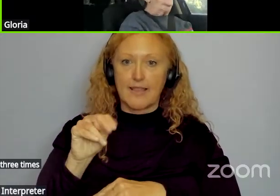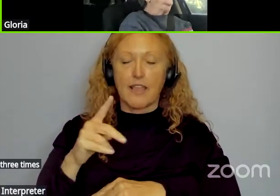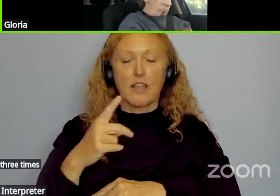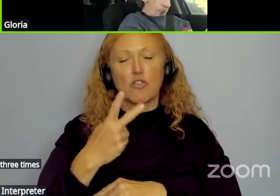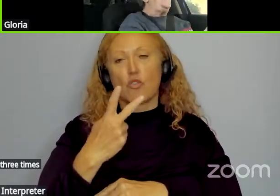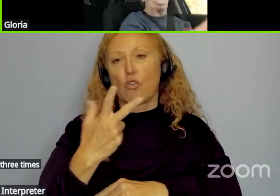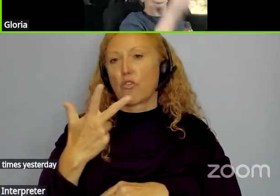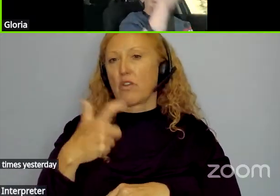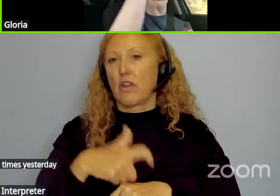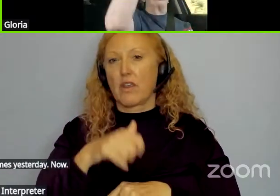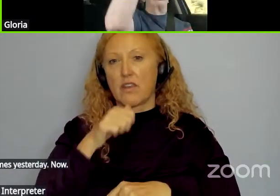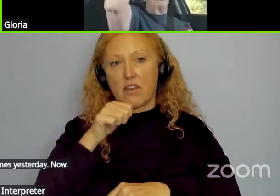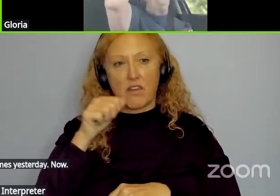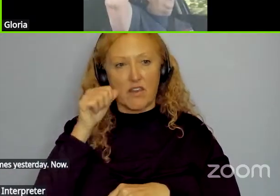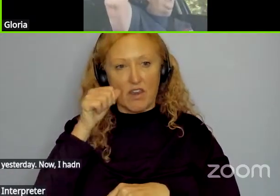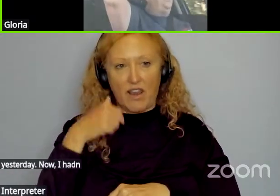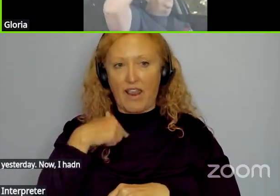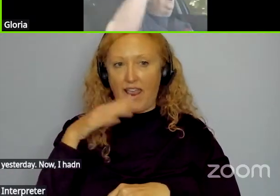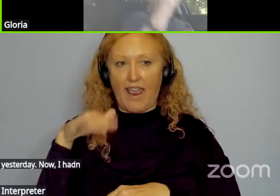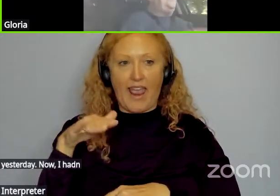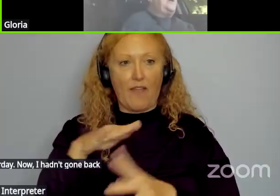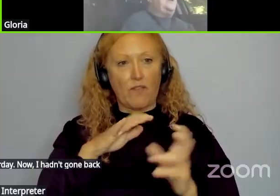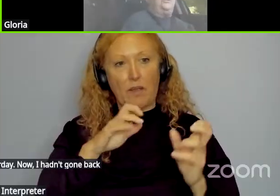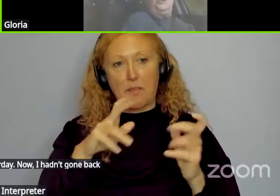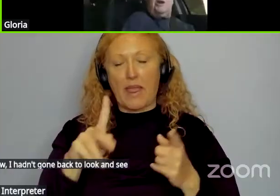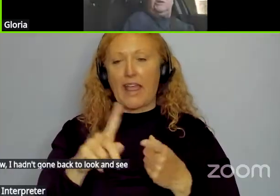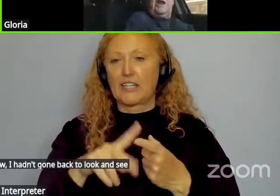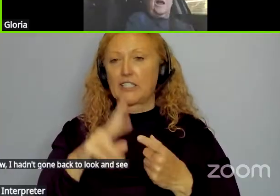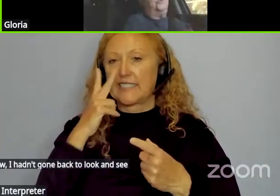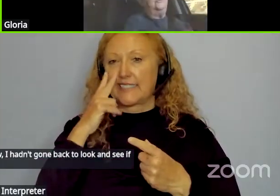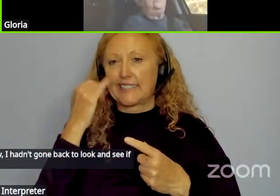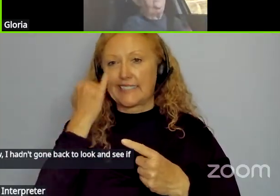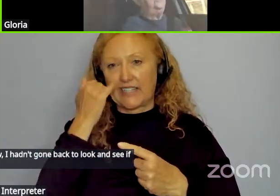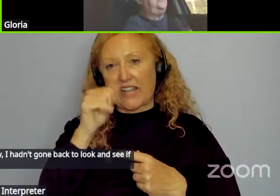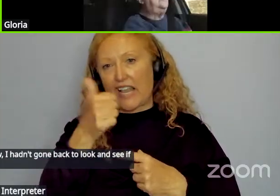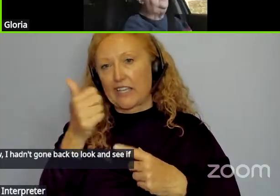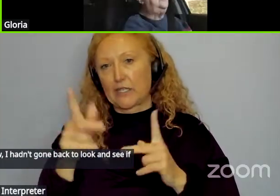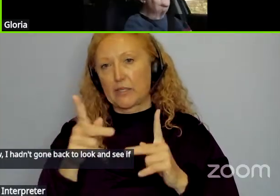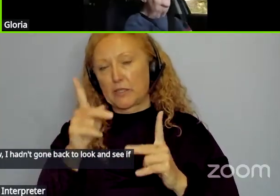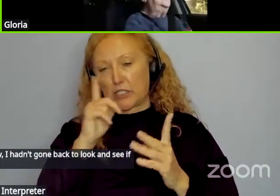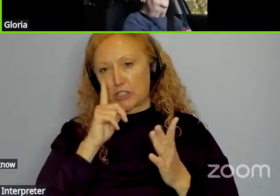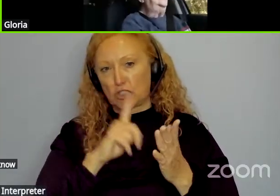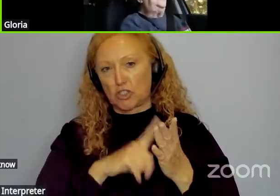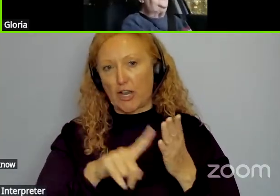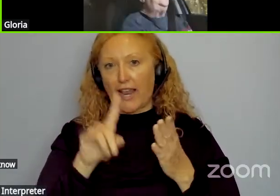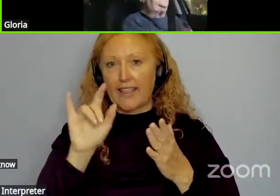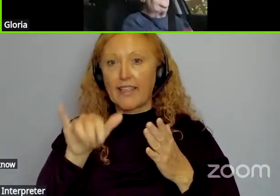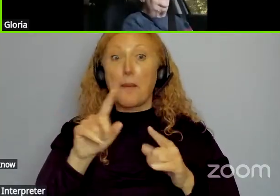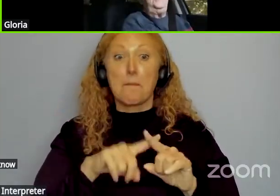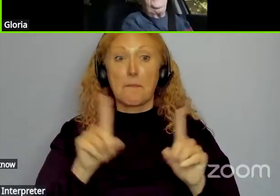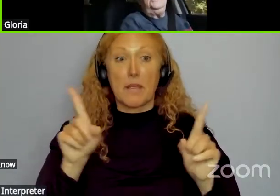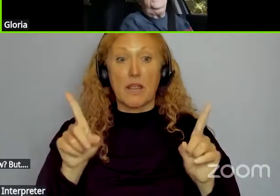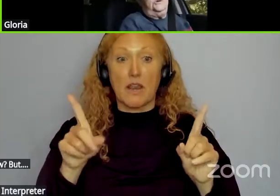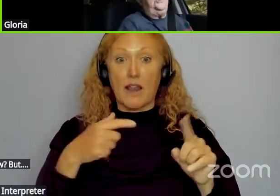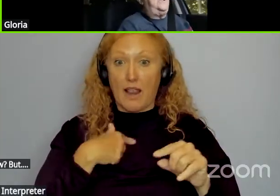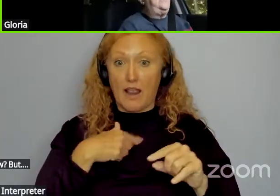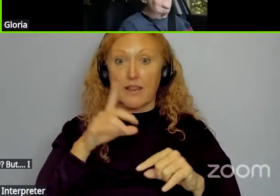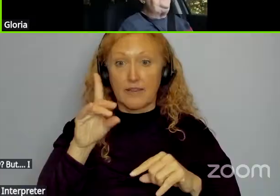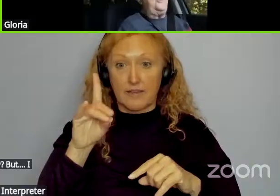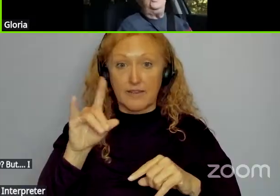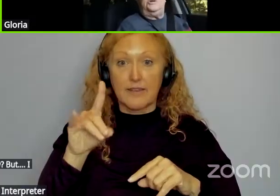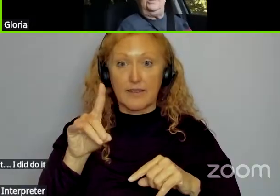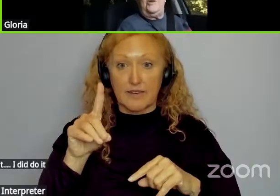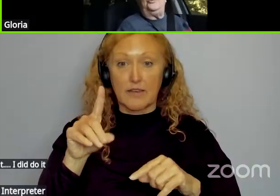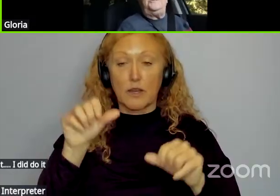yesterday. Now I hadn't gone back to look and see if anybody's checked it out, you know, but I did do it. I